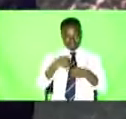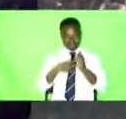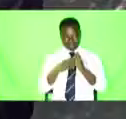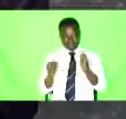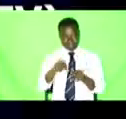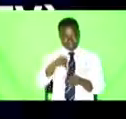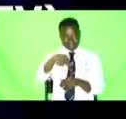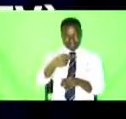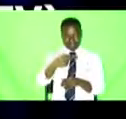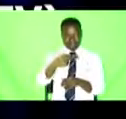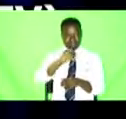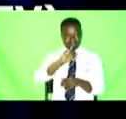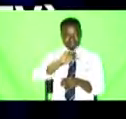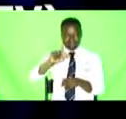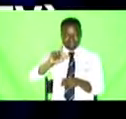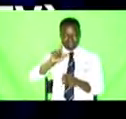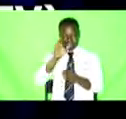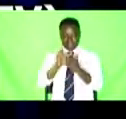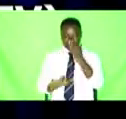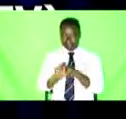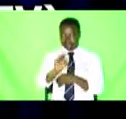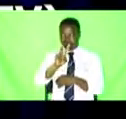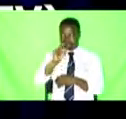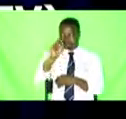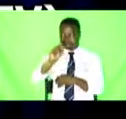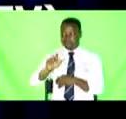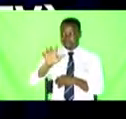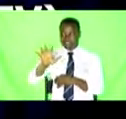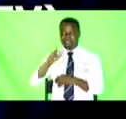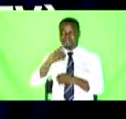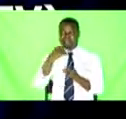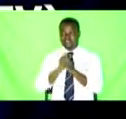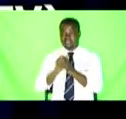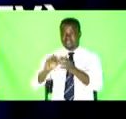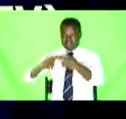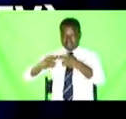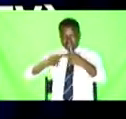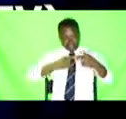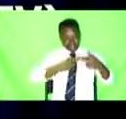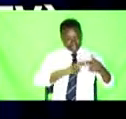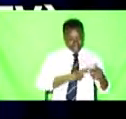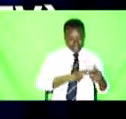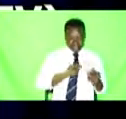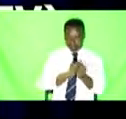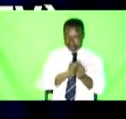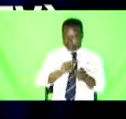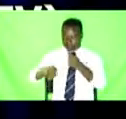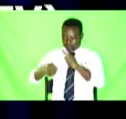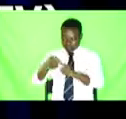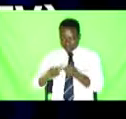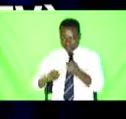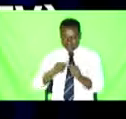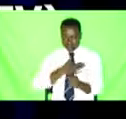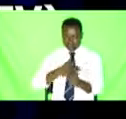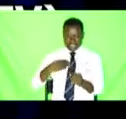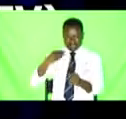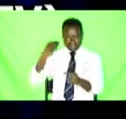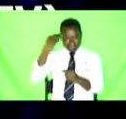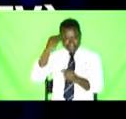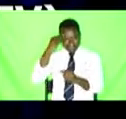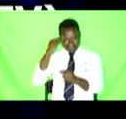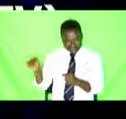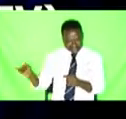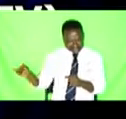Philippians 2 from verse 5. In your relationship with one another, have the same mindset as Christ